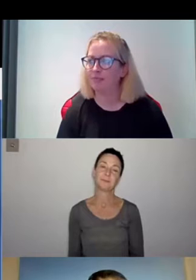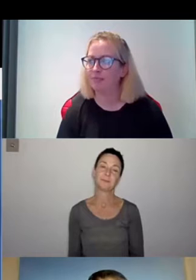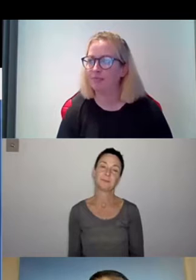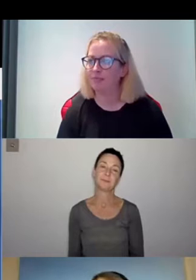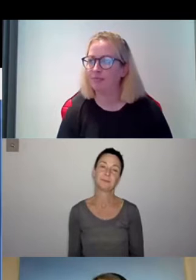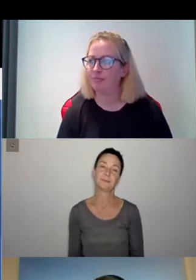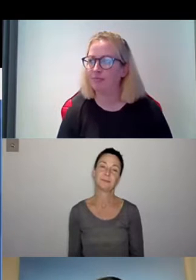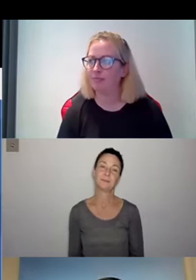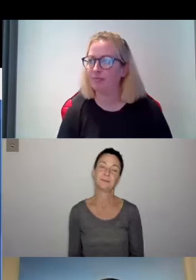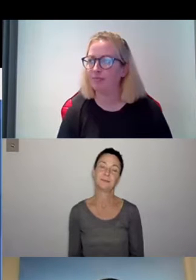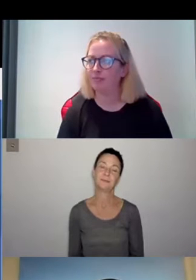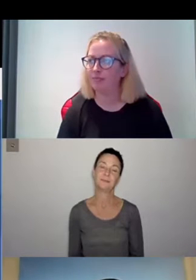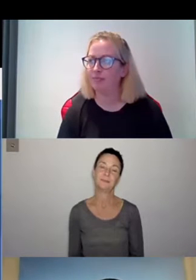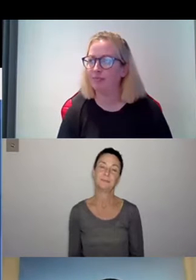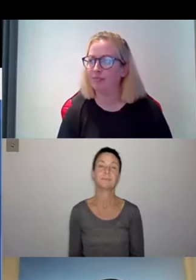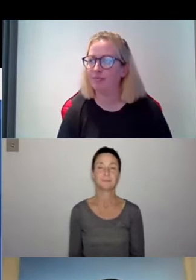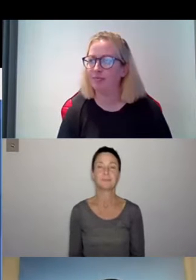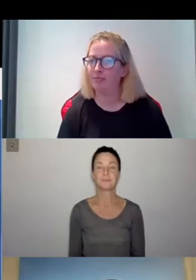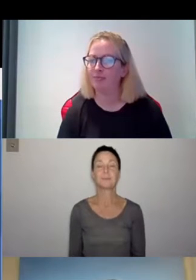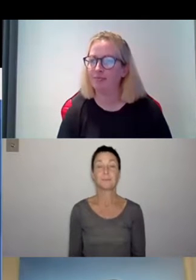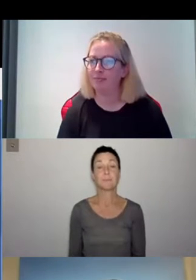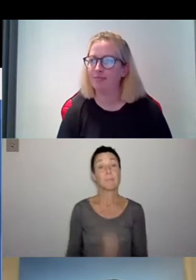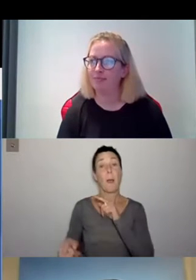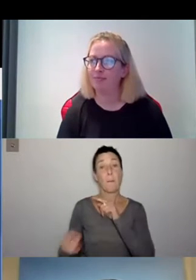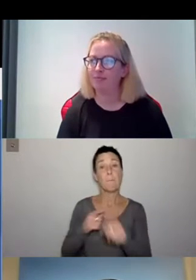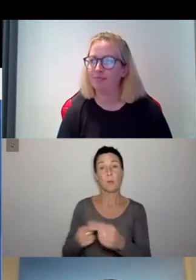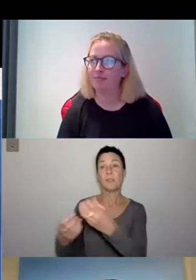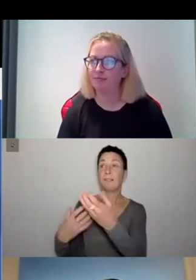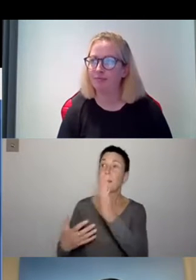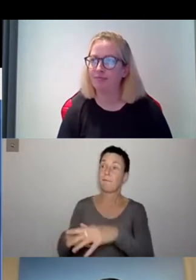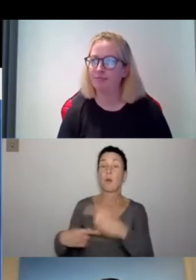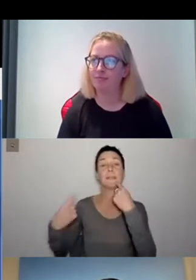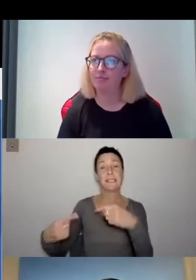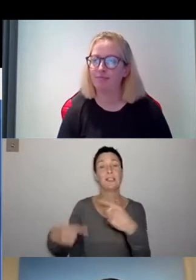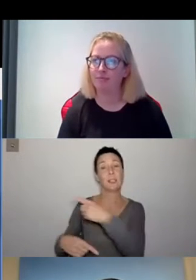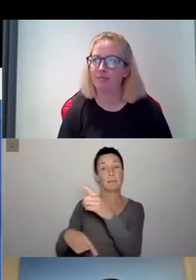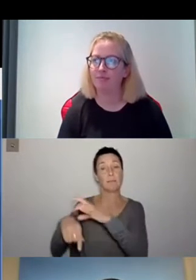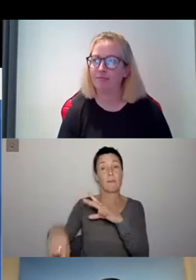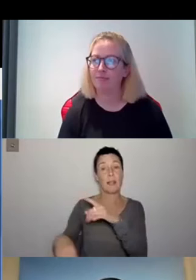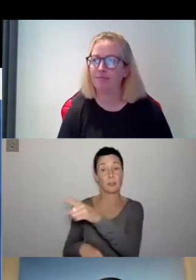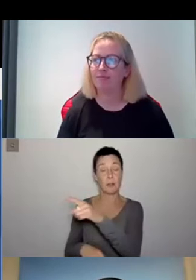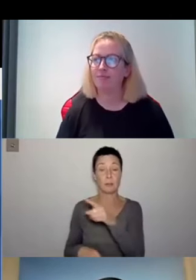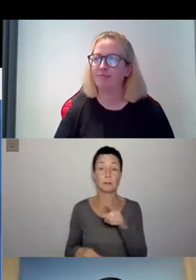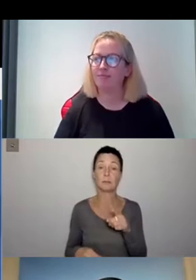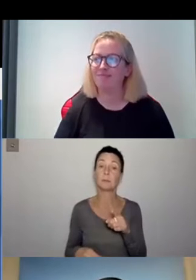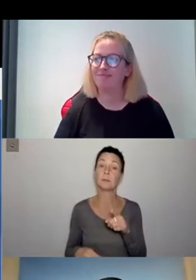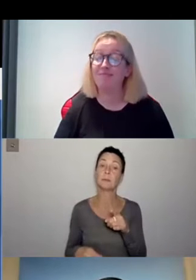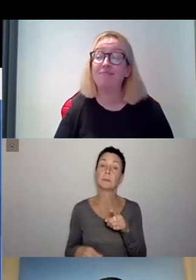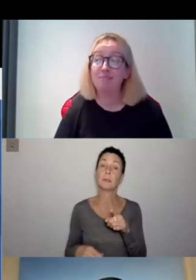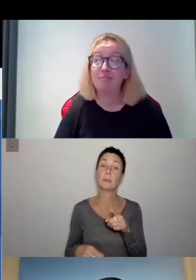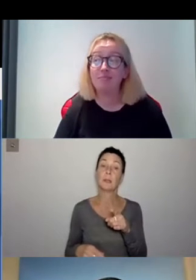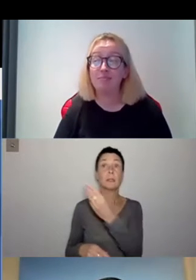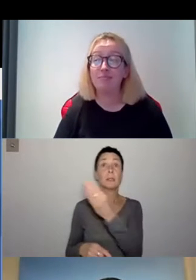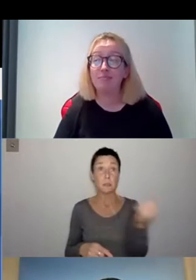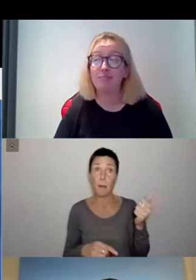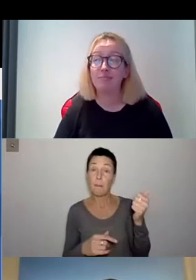So it's been principally from teaching professionals, but a few adult sort of